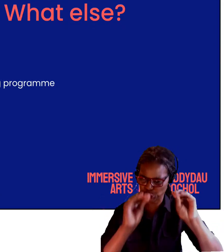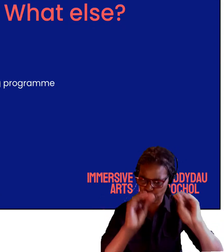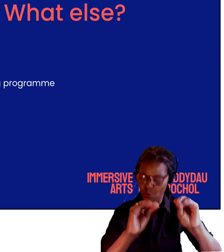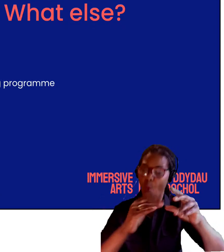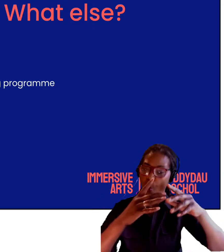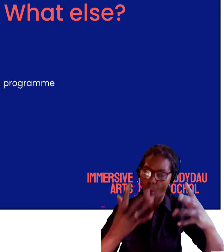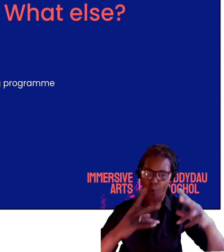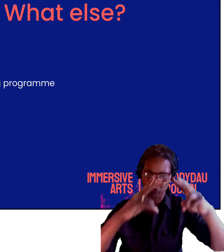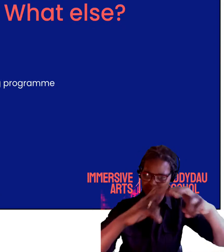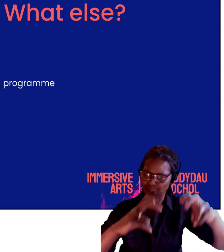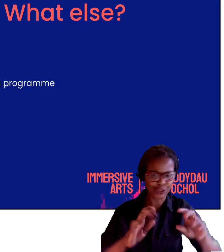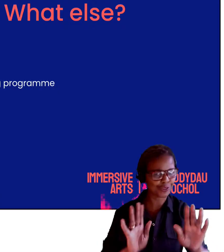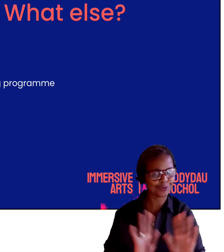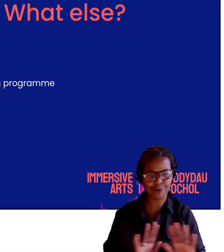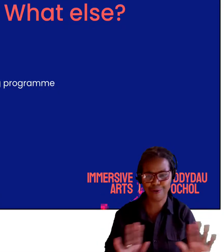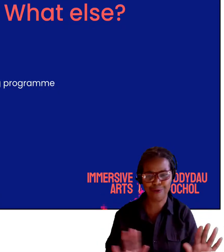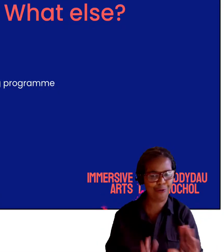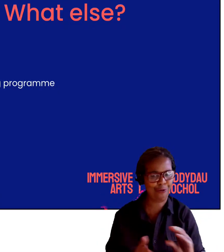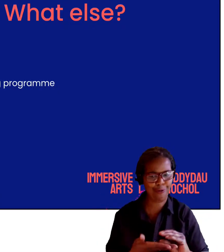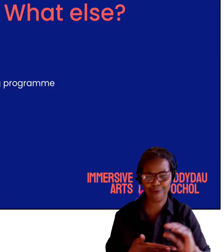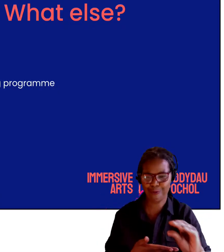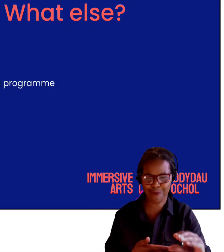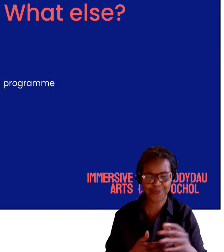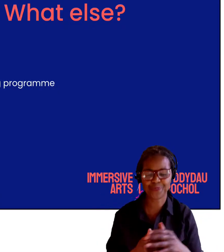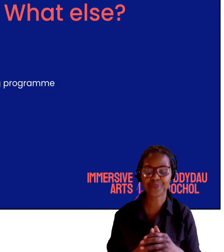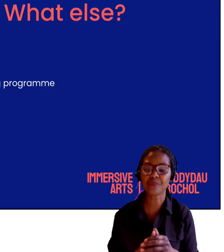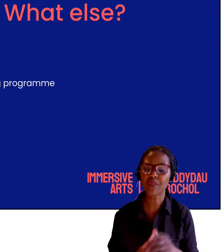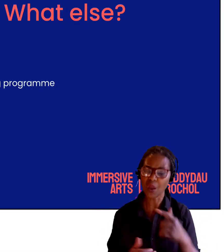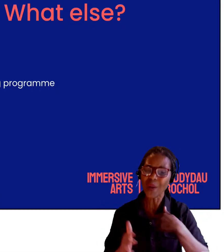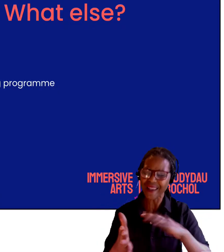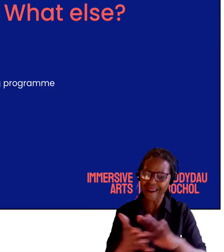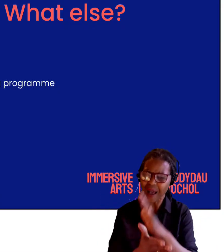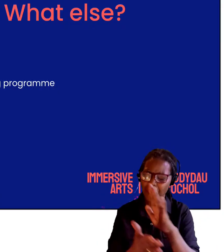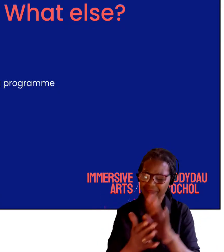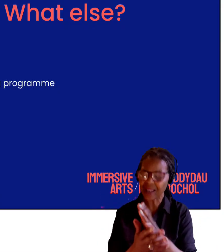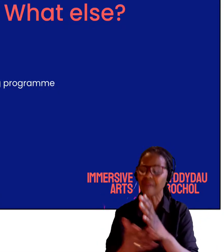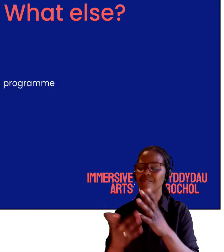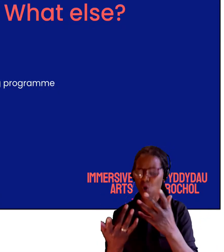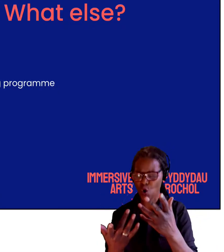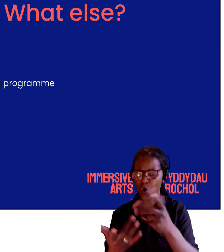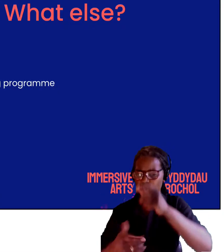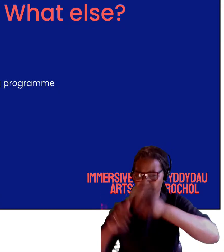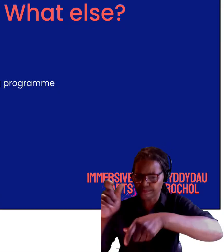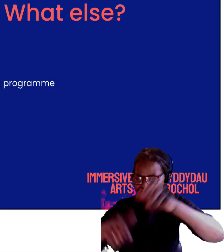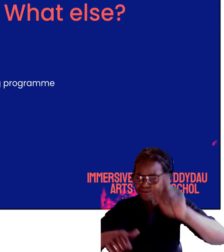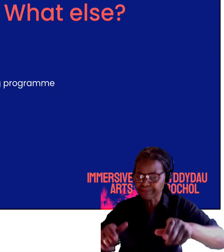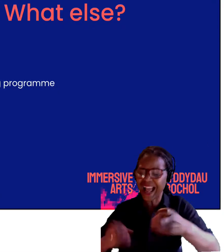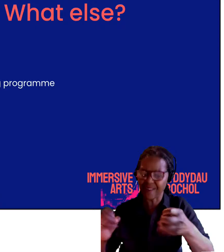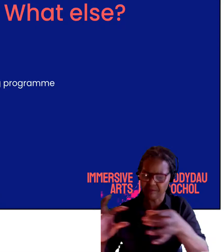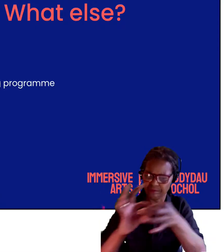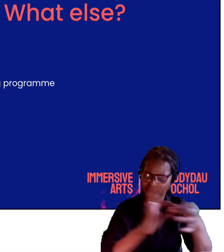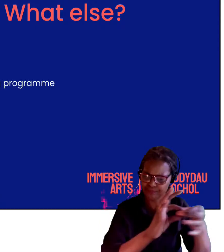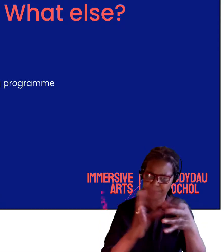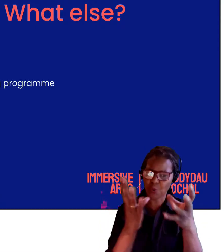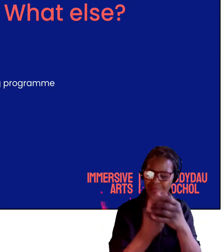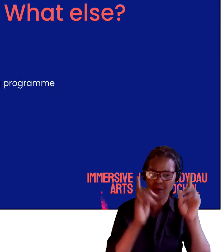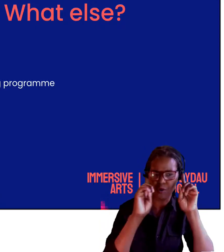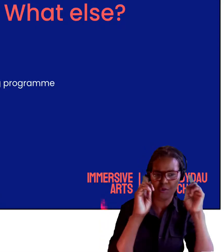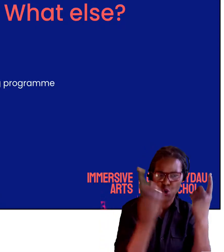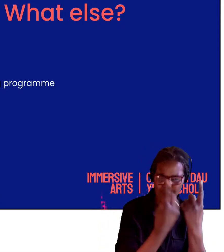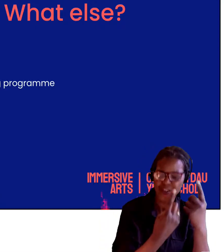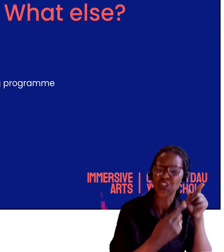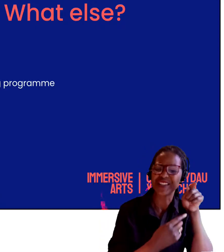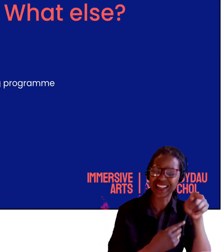We remain more than happy for applicants to have active partnerships with research organisations like universities, but we expect those academic